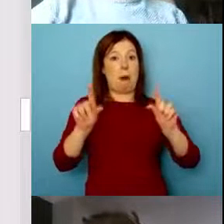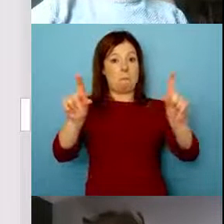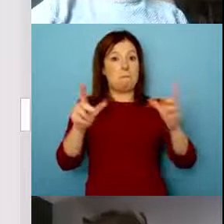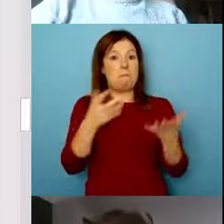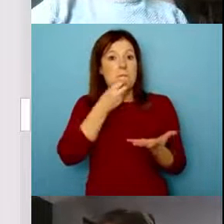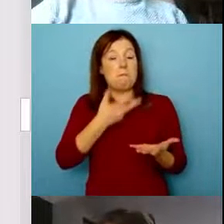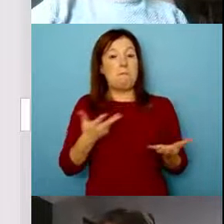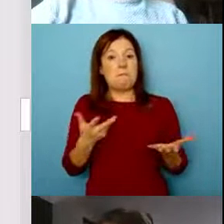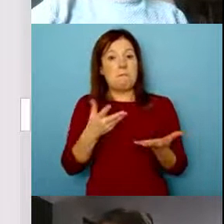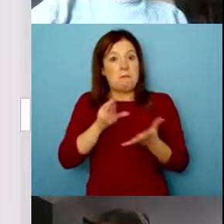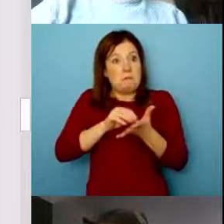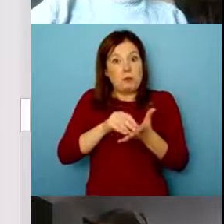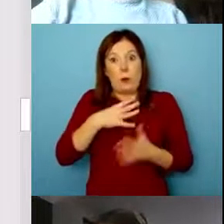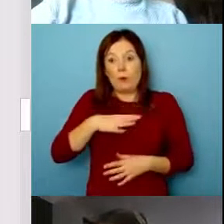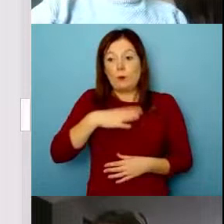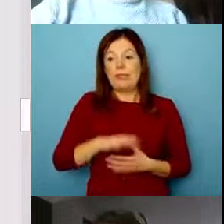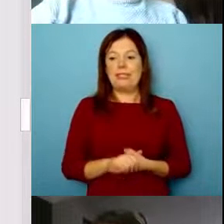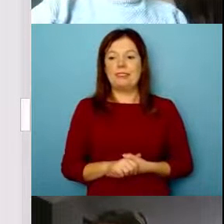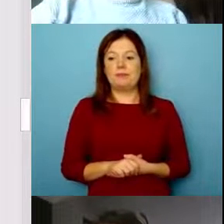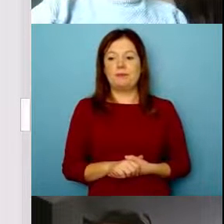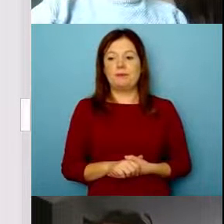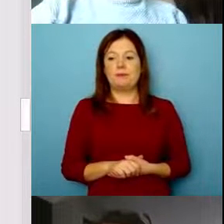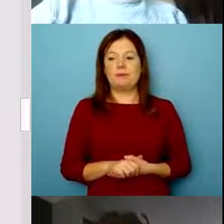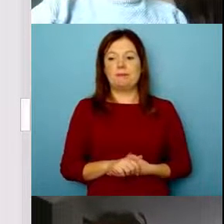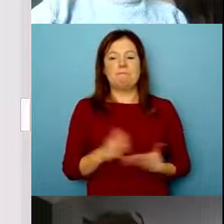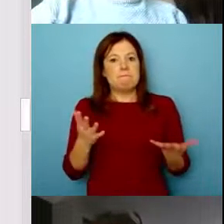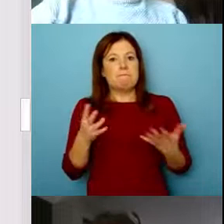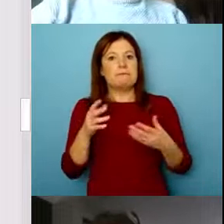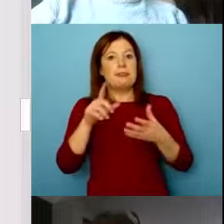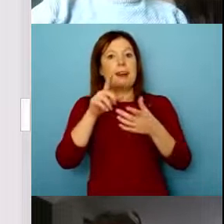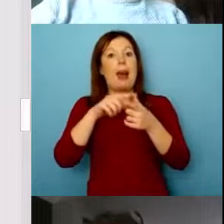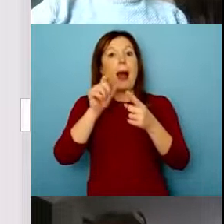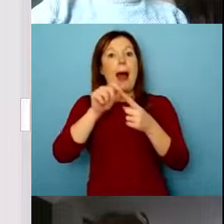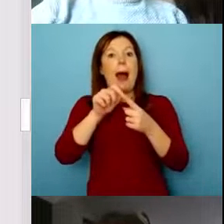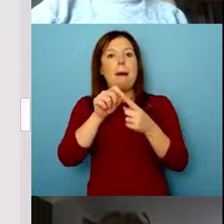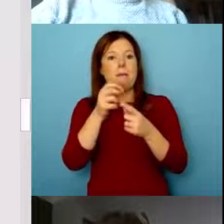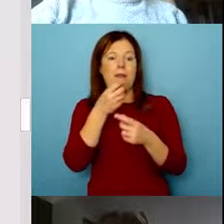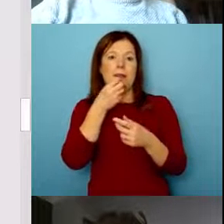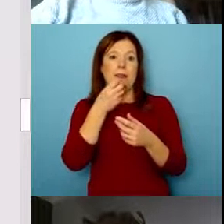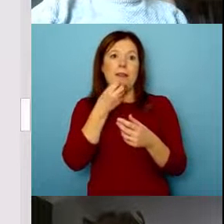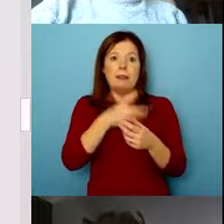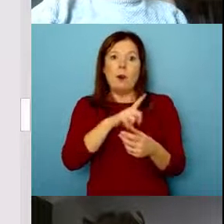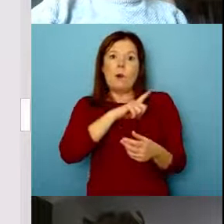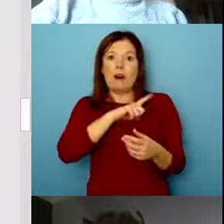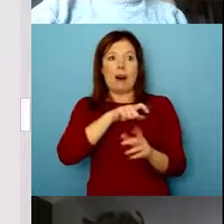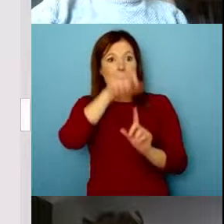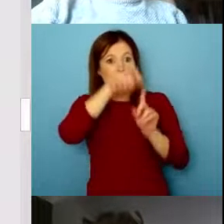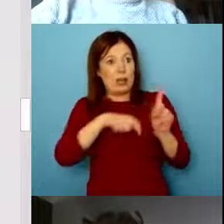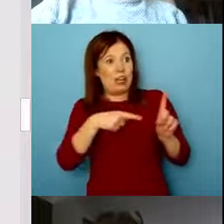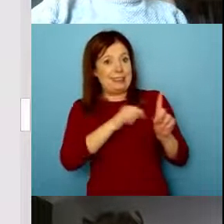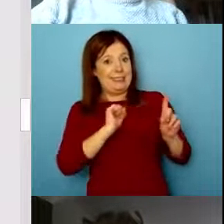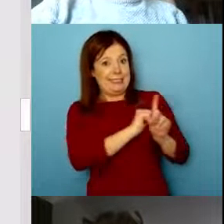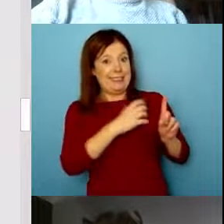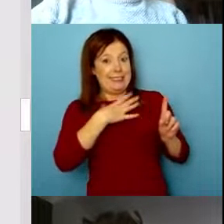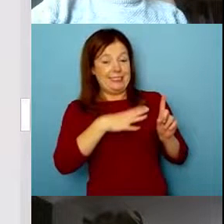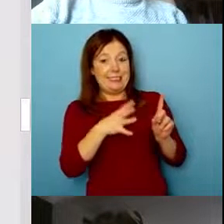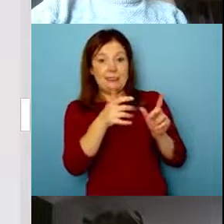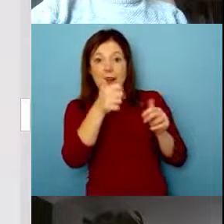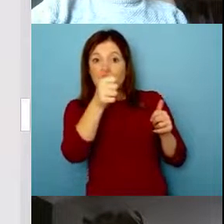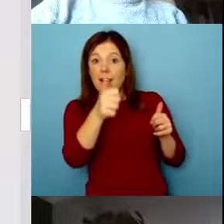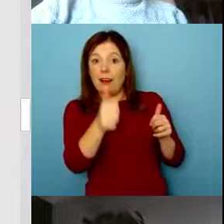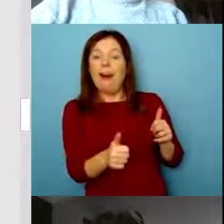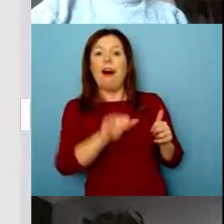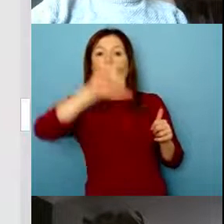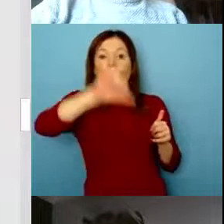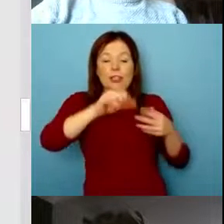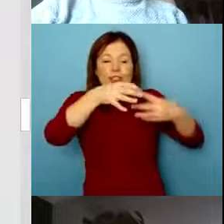showed you before, it's customizable, so it really does. Can be tailored to your own personal needs. We've had a great